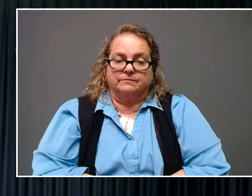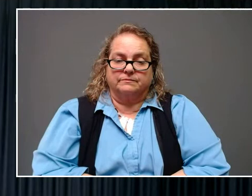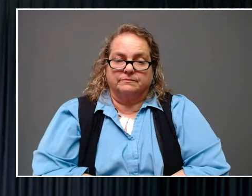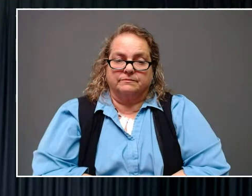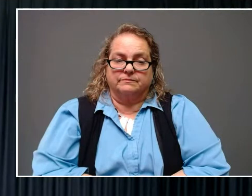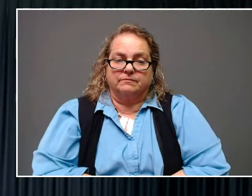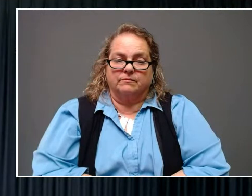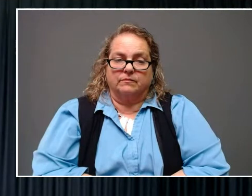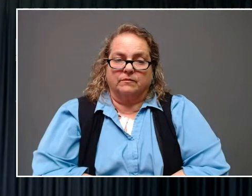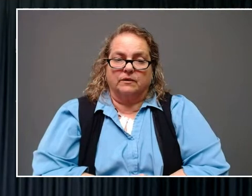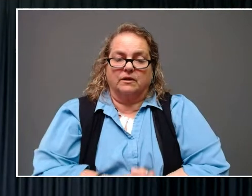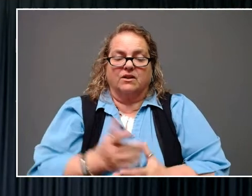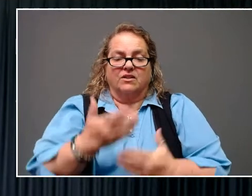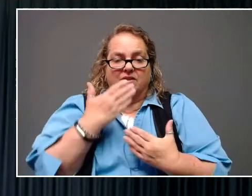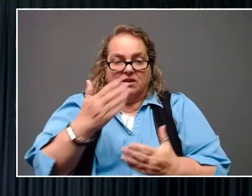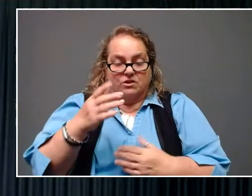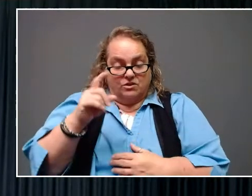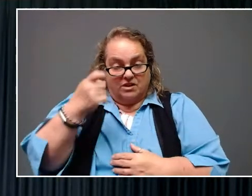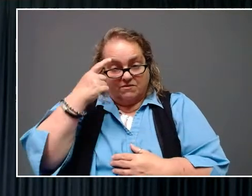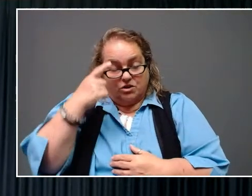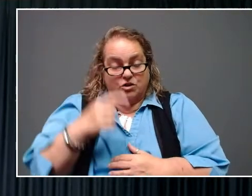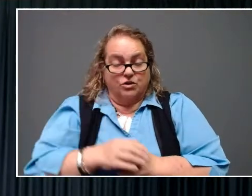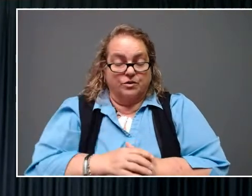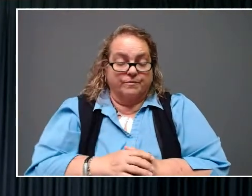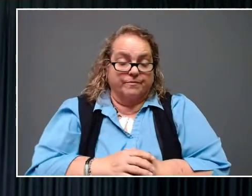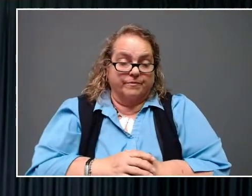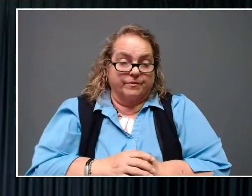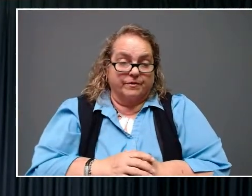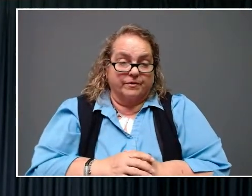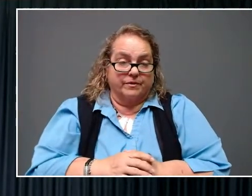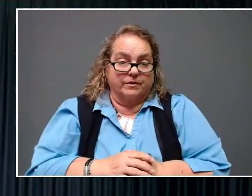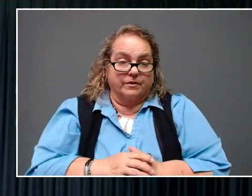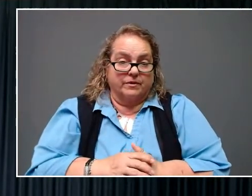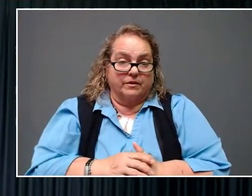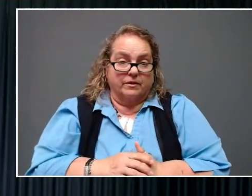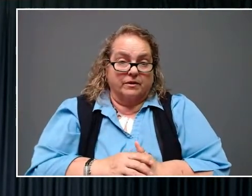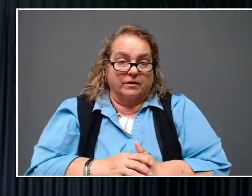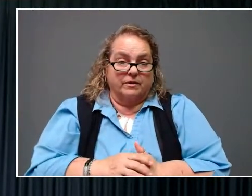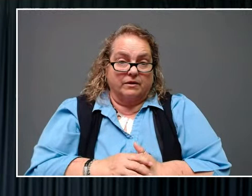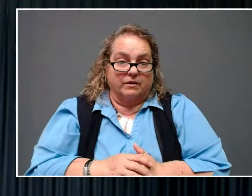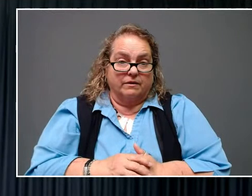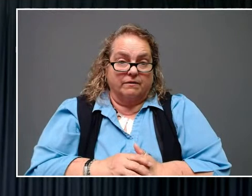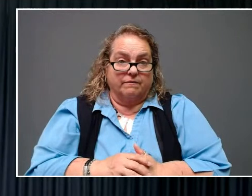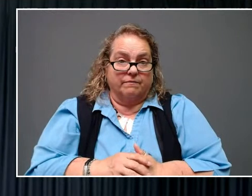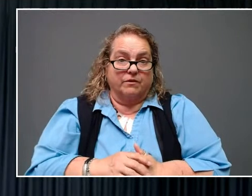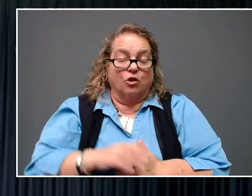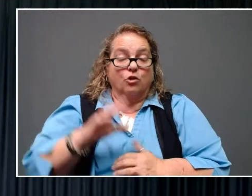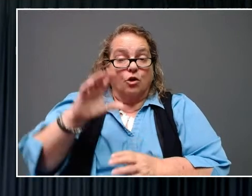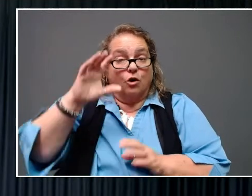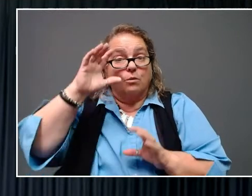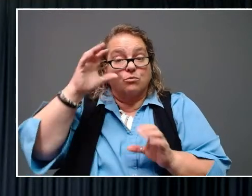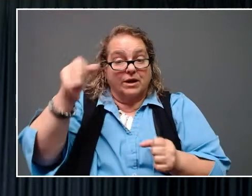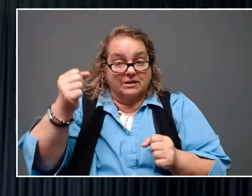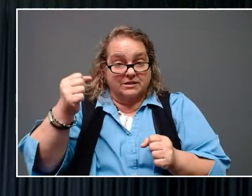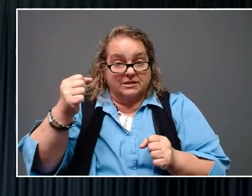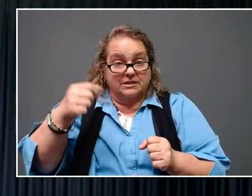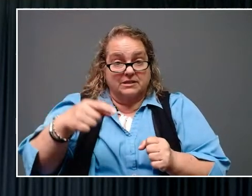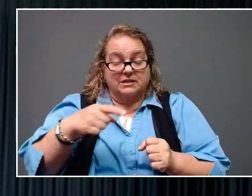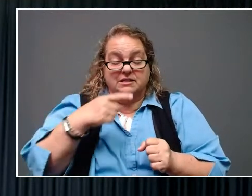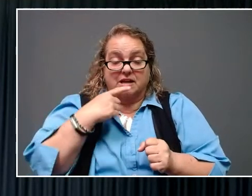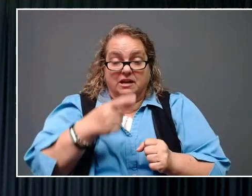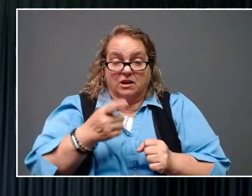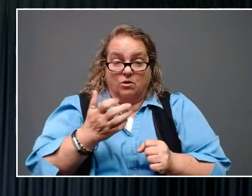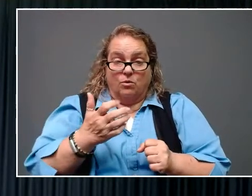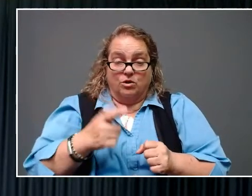The president is not ending, apparently, the COVID public health emergency. That has a lot to impact